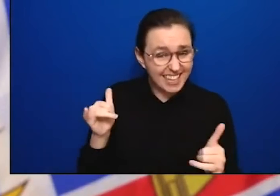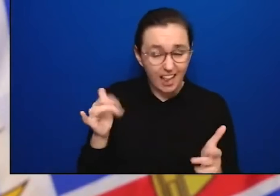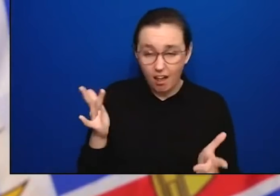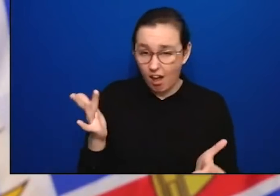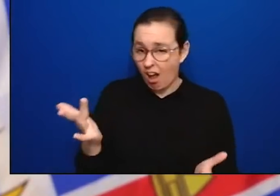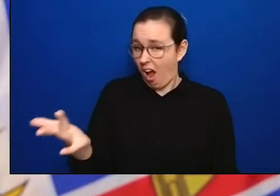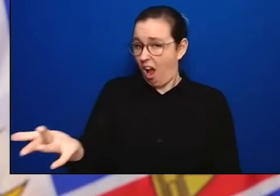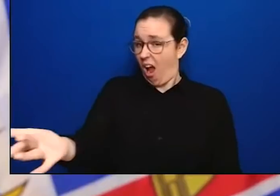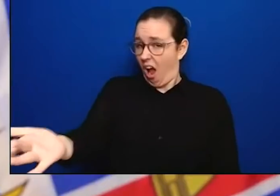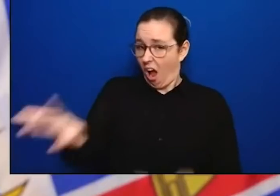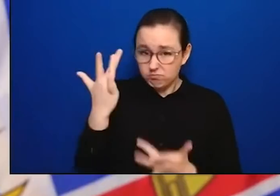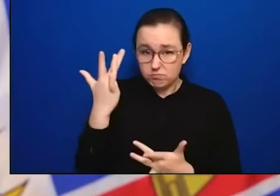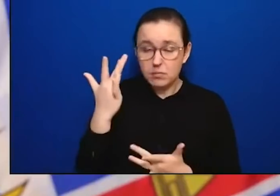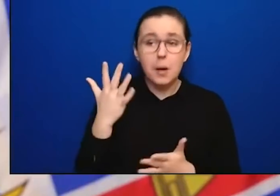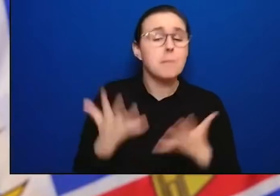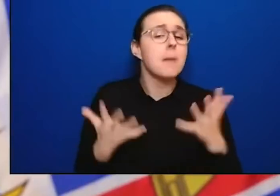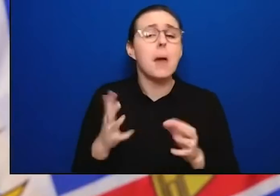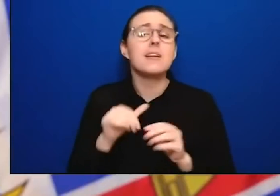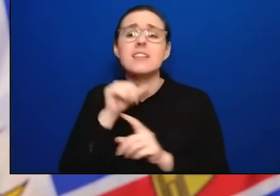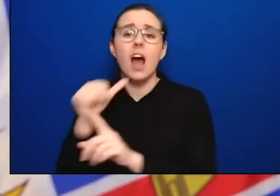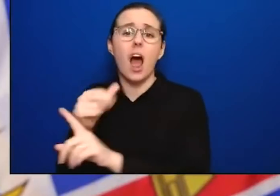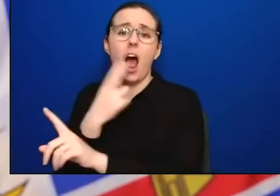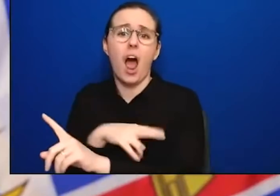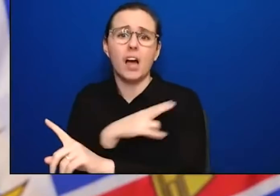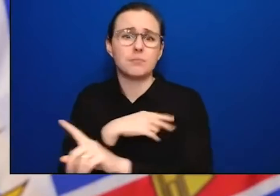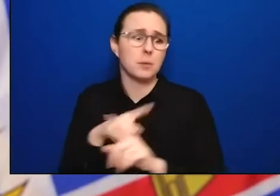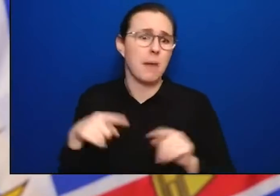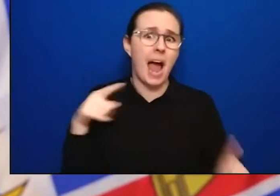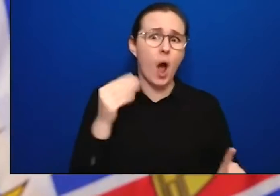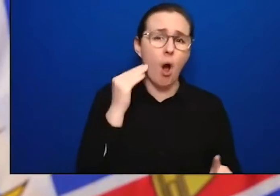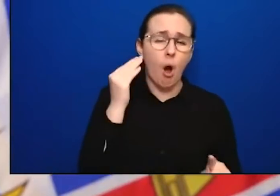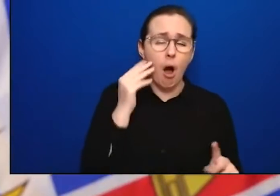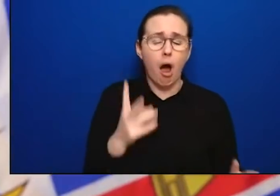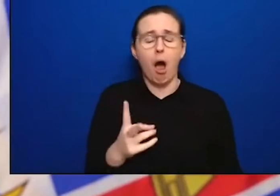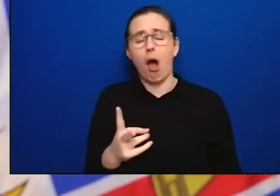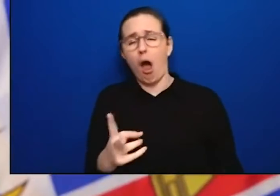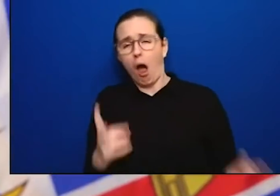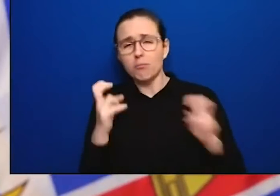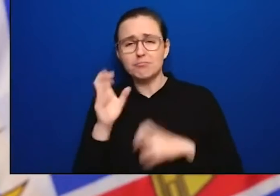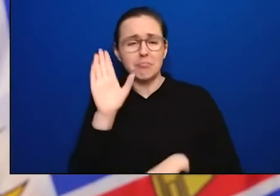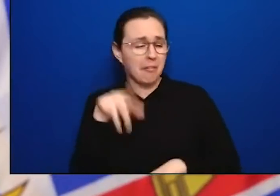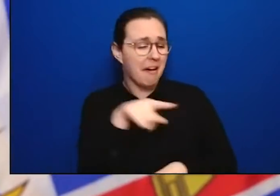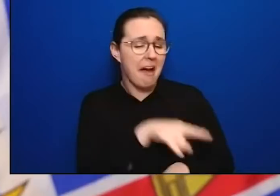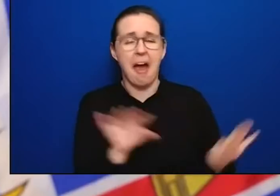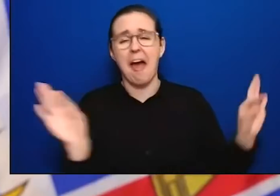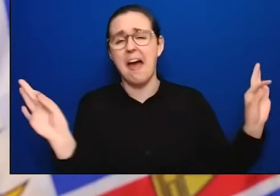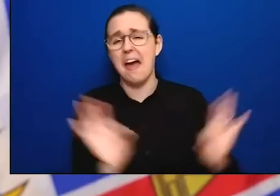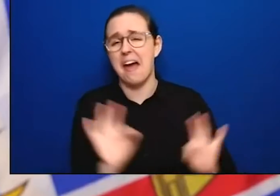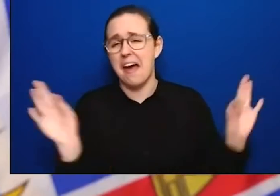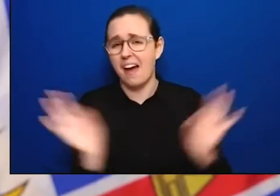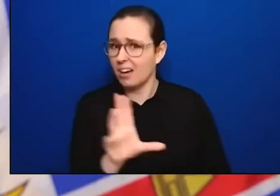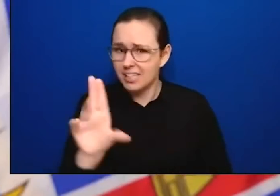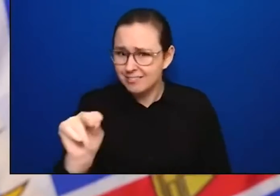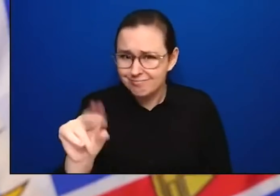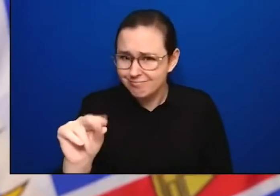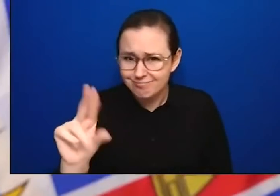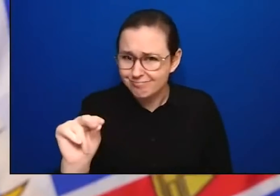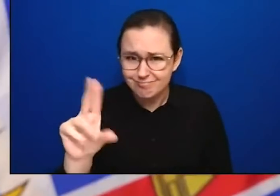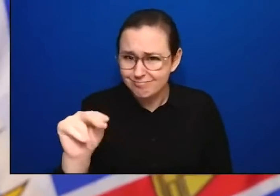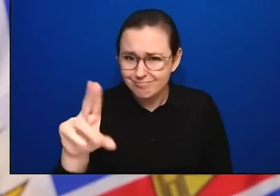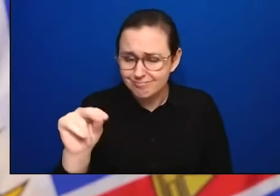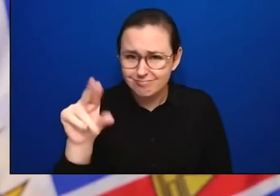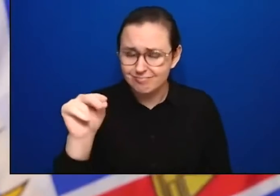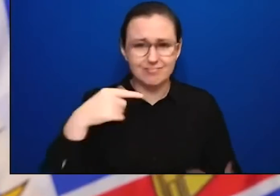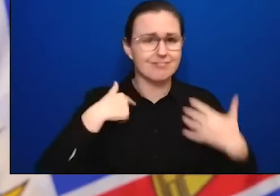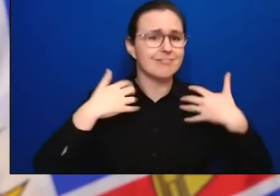And we know that that kids can get really sick with this. Even if they aren't hospitalized, it can knock them out, and it's not